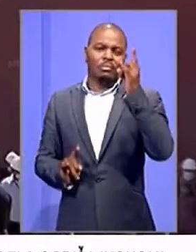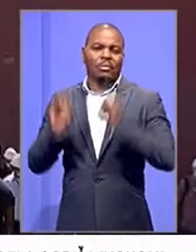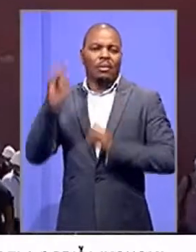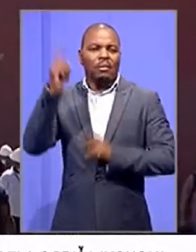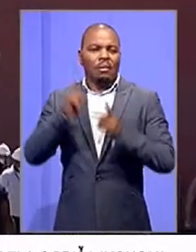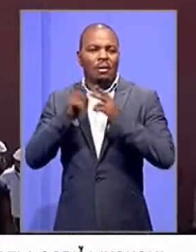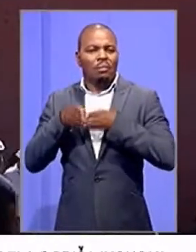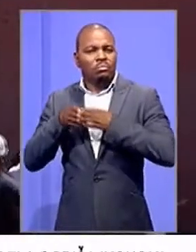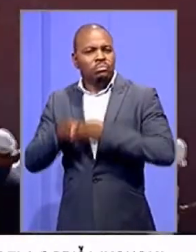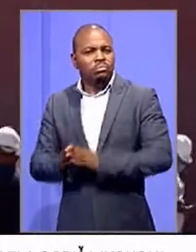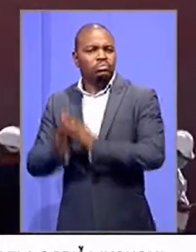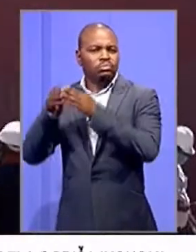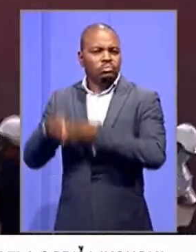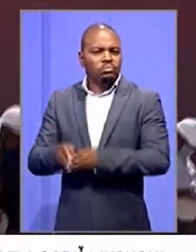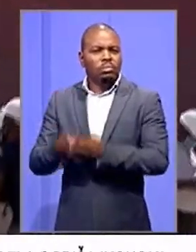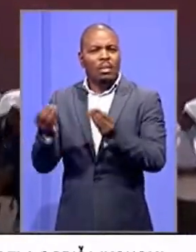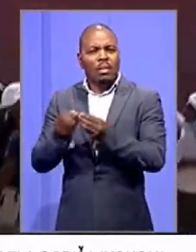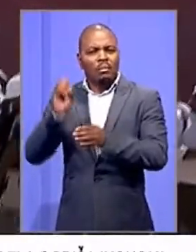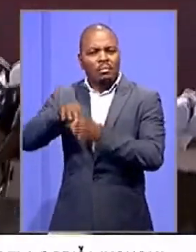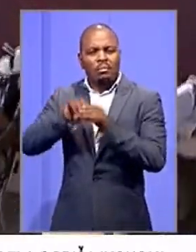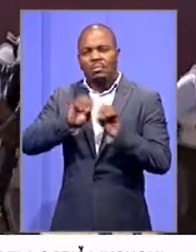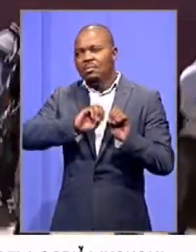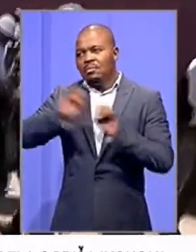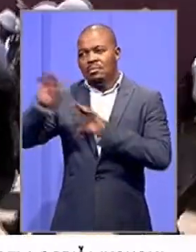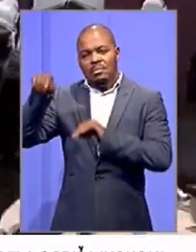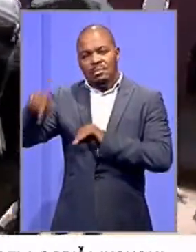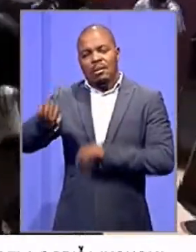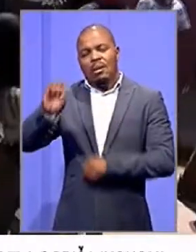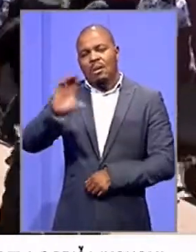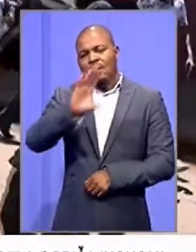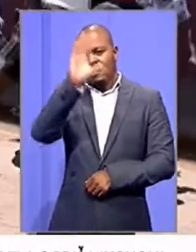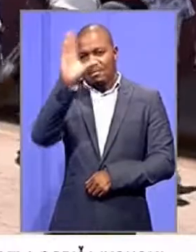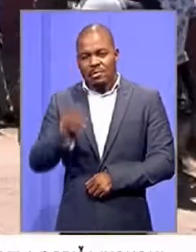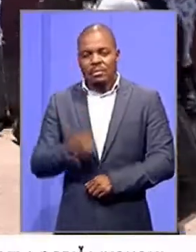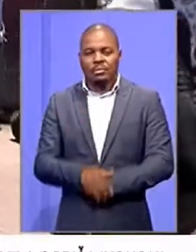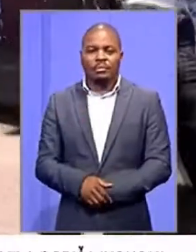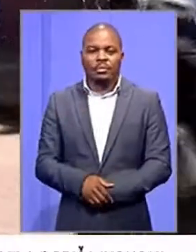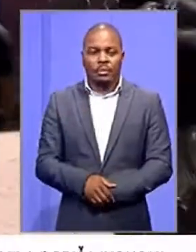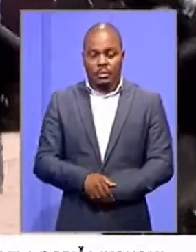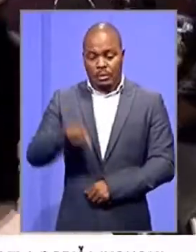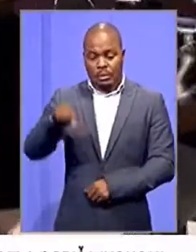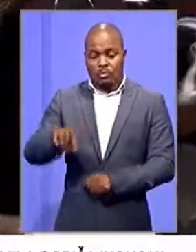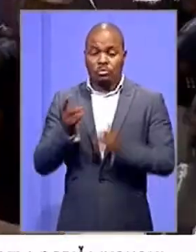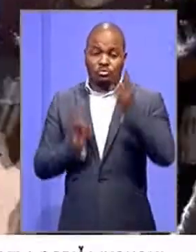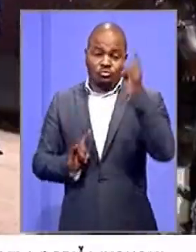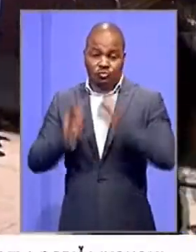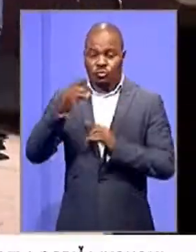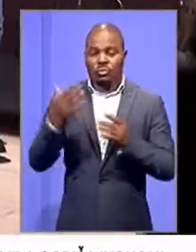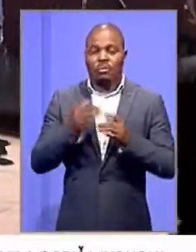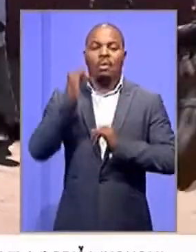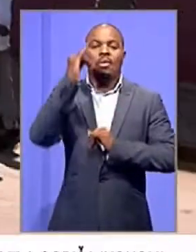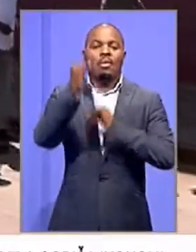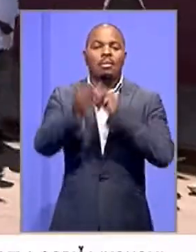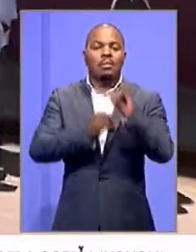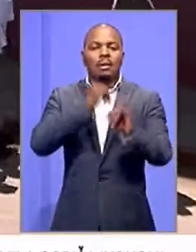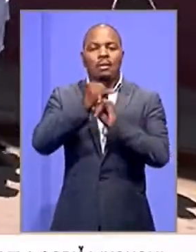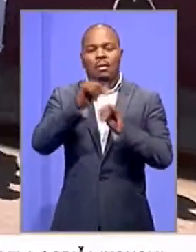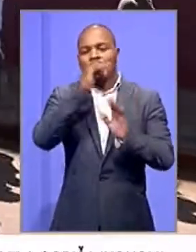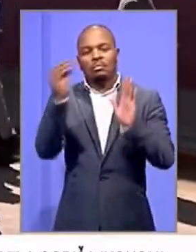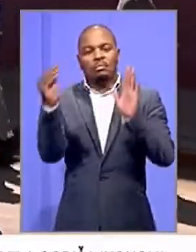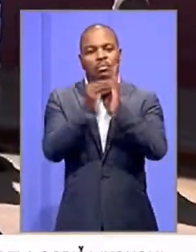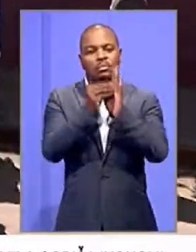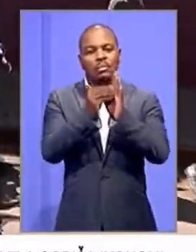le lentši go thomelong ntle ya dithoto ka kontinenteng ya Aforika. Toropo e beilwe maemong a boditšhabatšhaba go